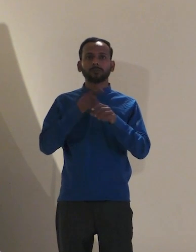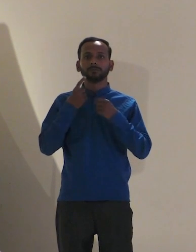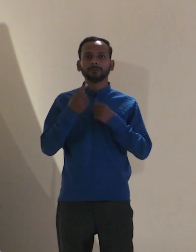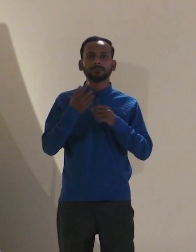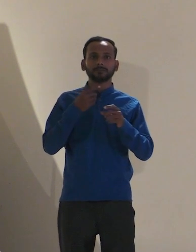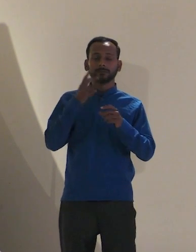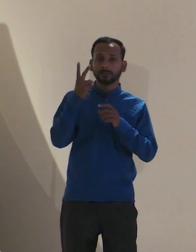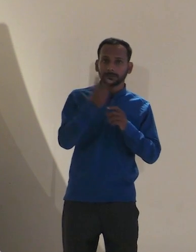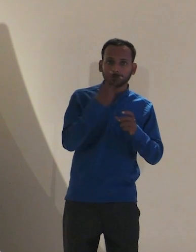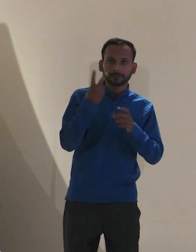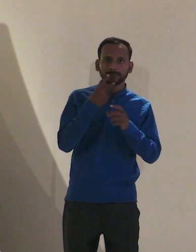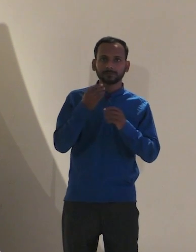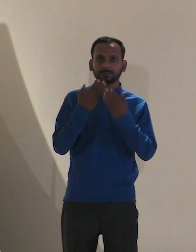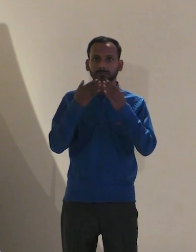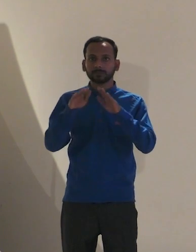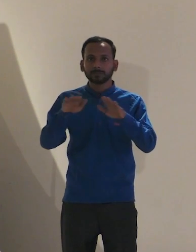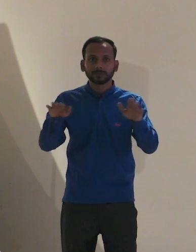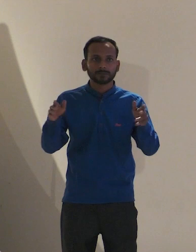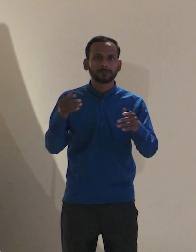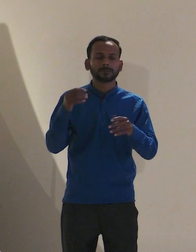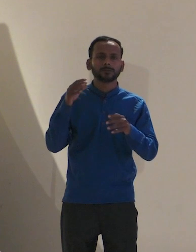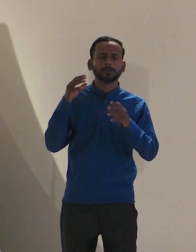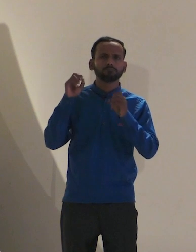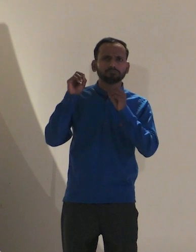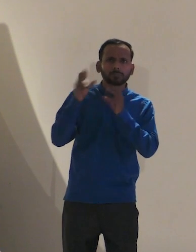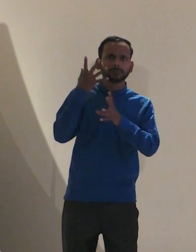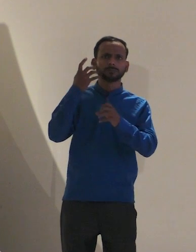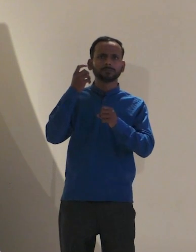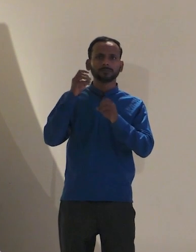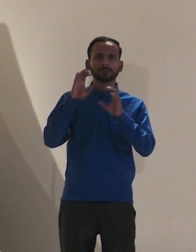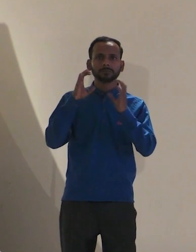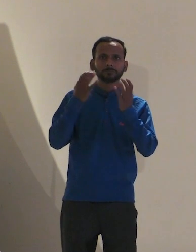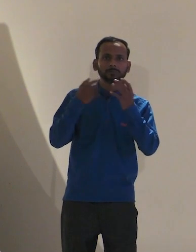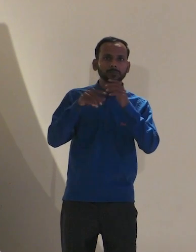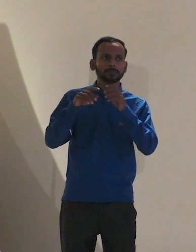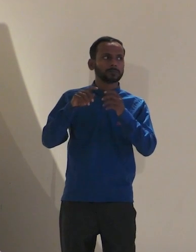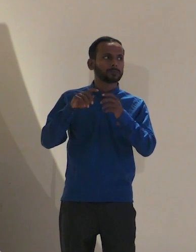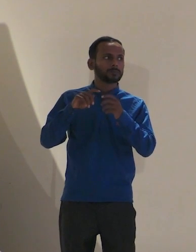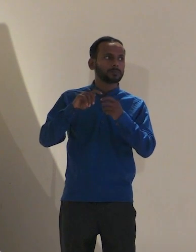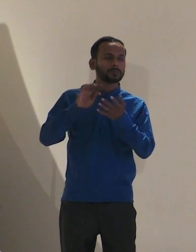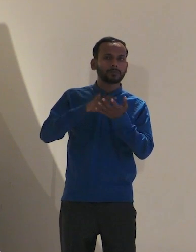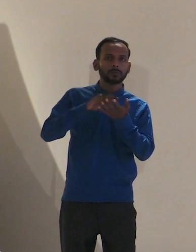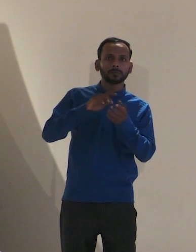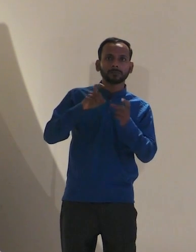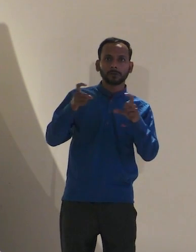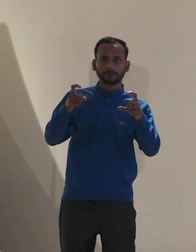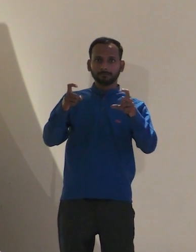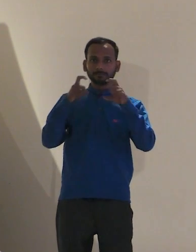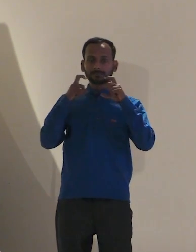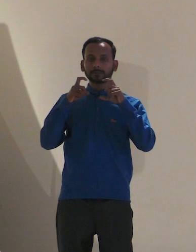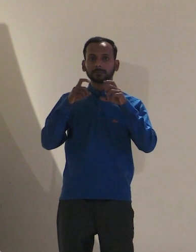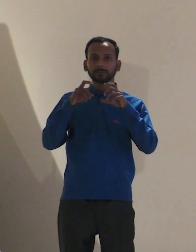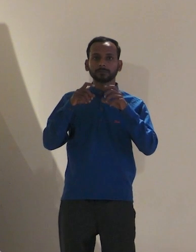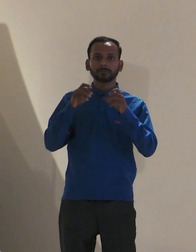the homes of the students, when suddenly the classroom had to become a space of caring. You